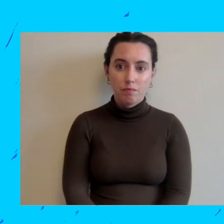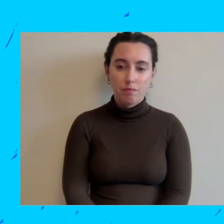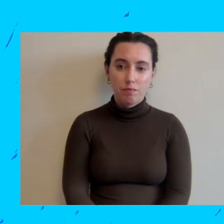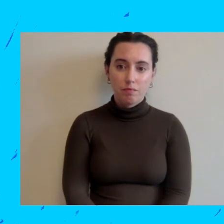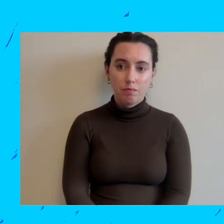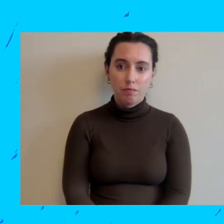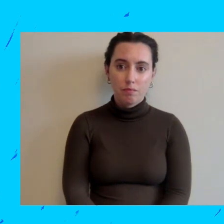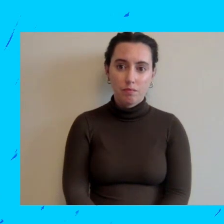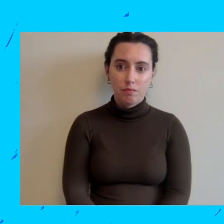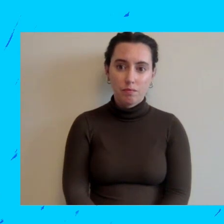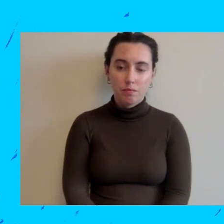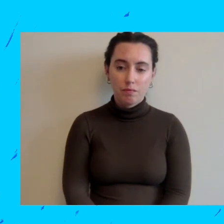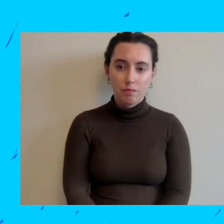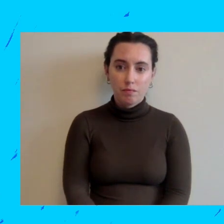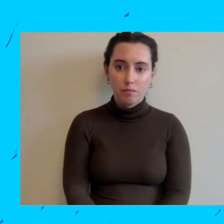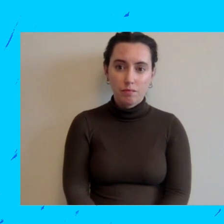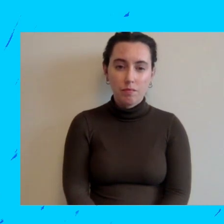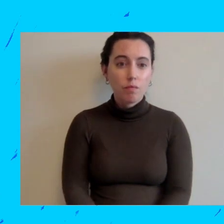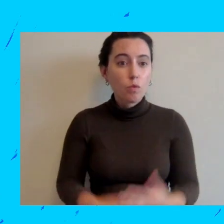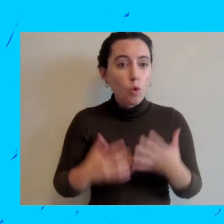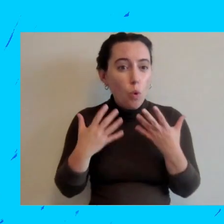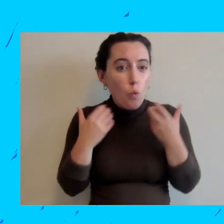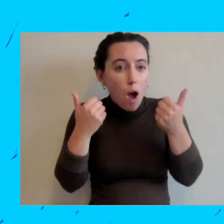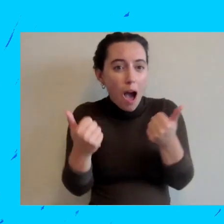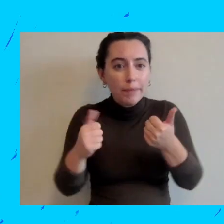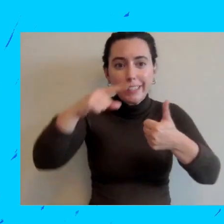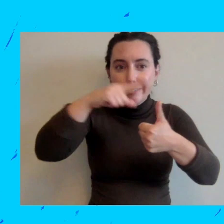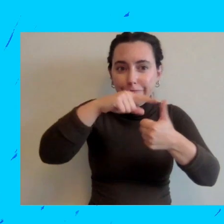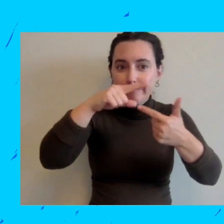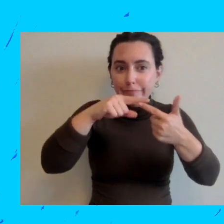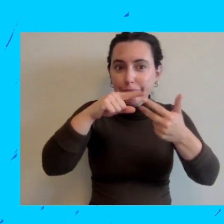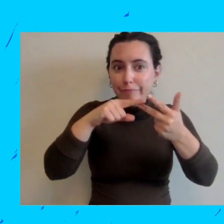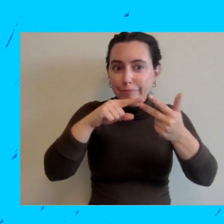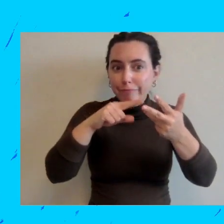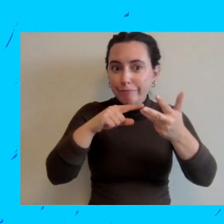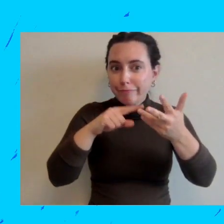There are five domains of well-being that mattered to young people.